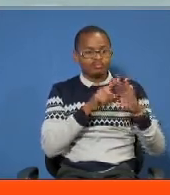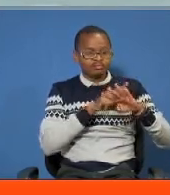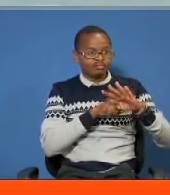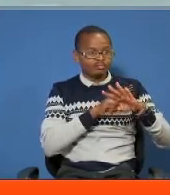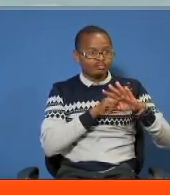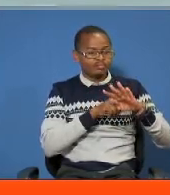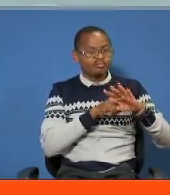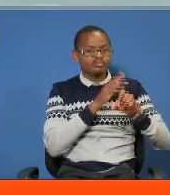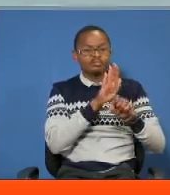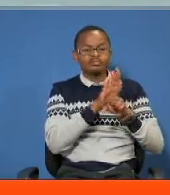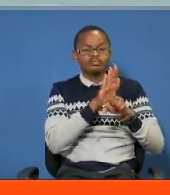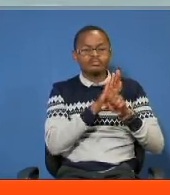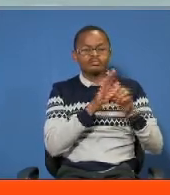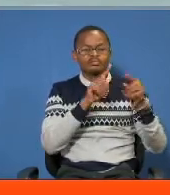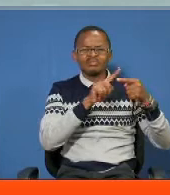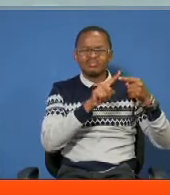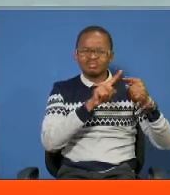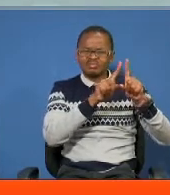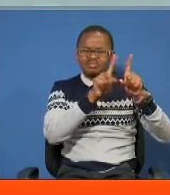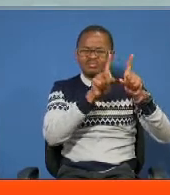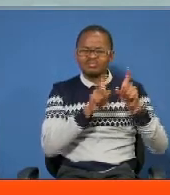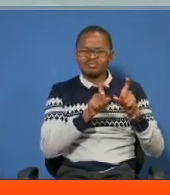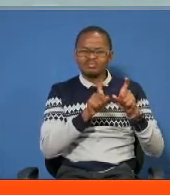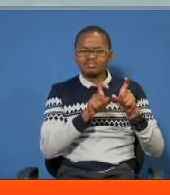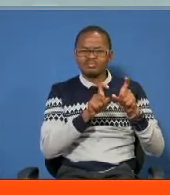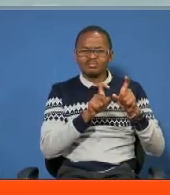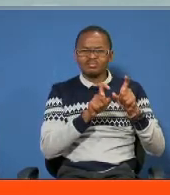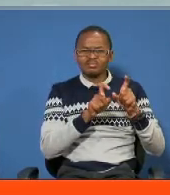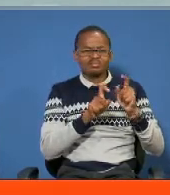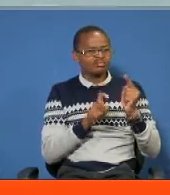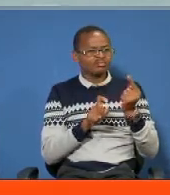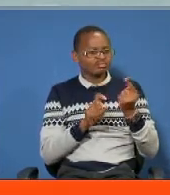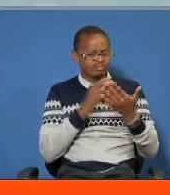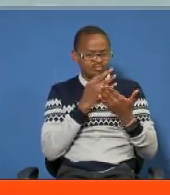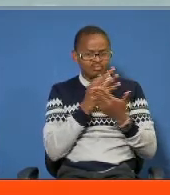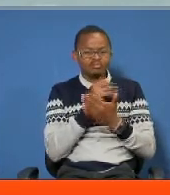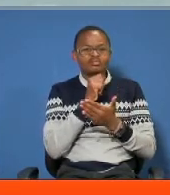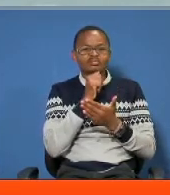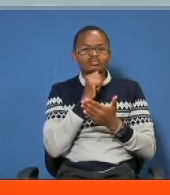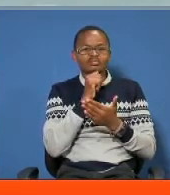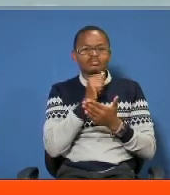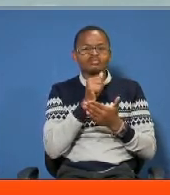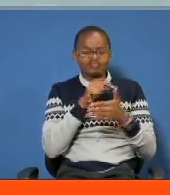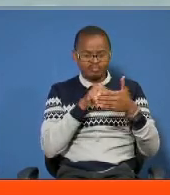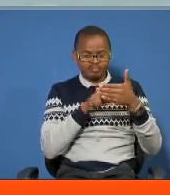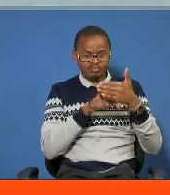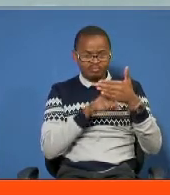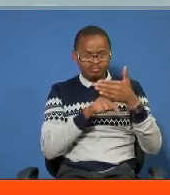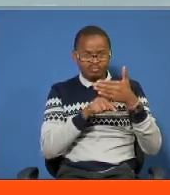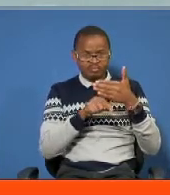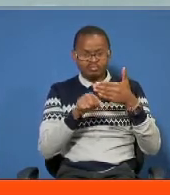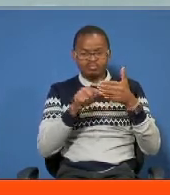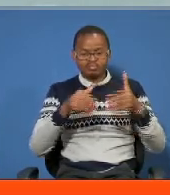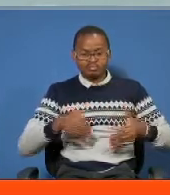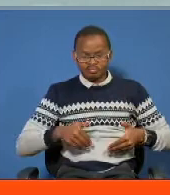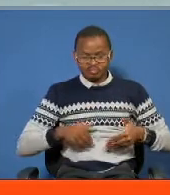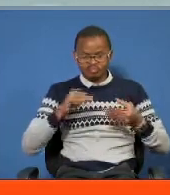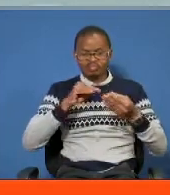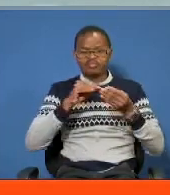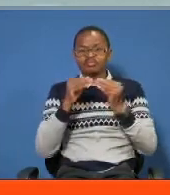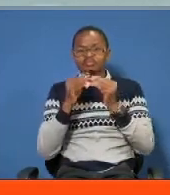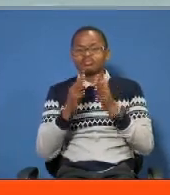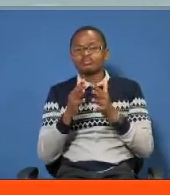era. We are coming up with a lot of innovations. But the question has been that the funds have not been trickling down to the